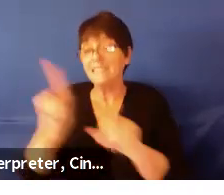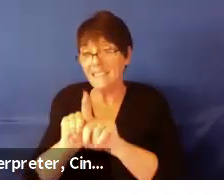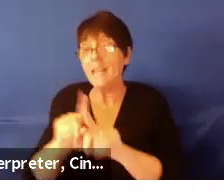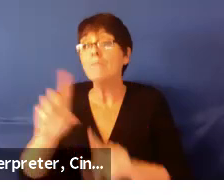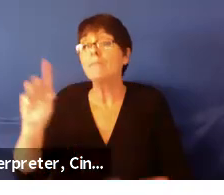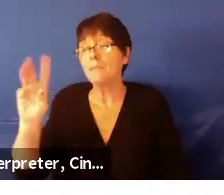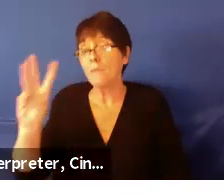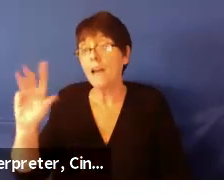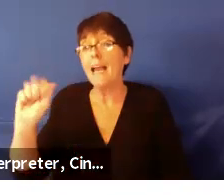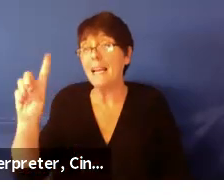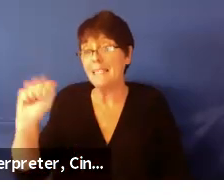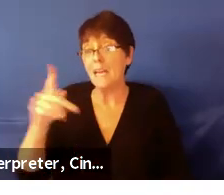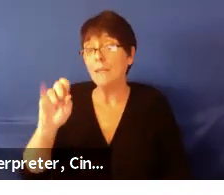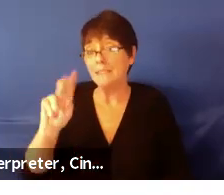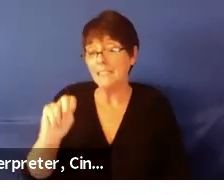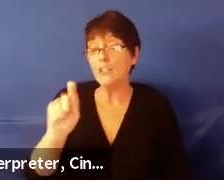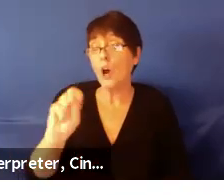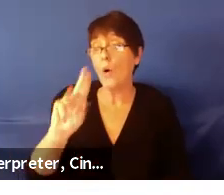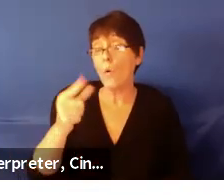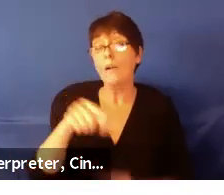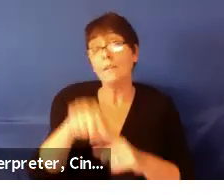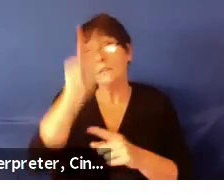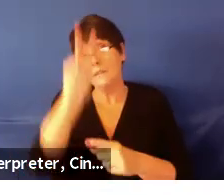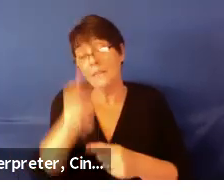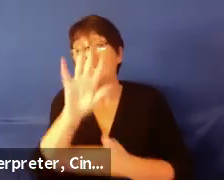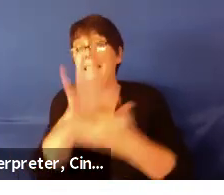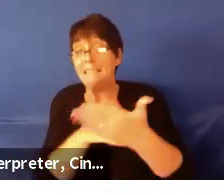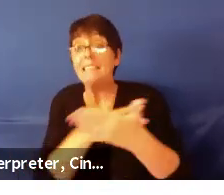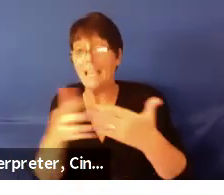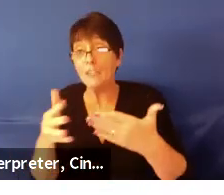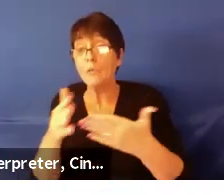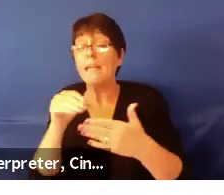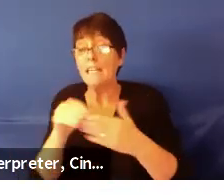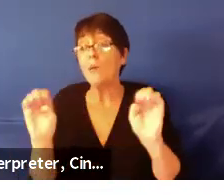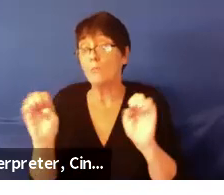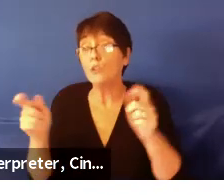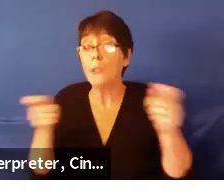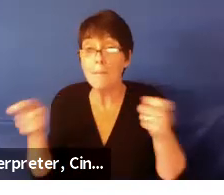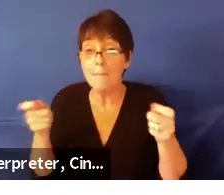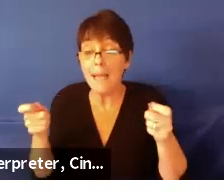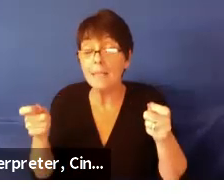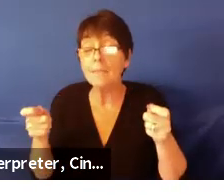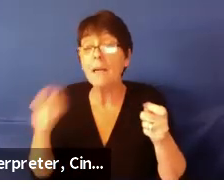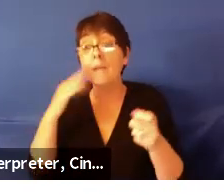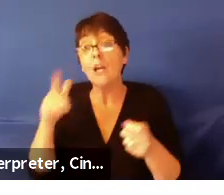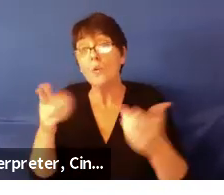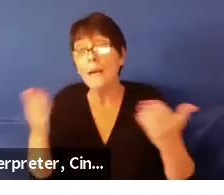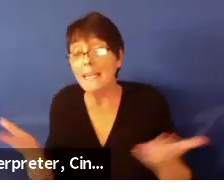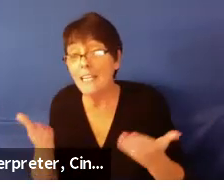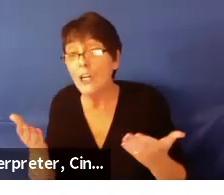adapresentations.org in the schedule section of emergency management. Since you're here and